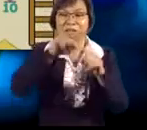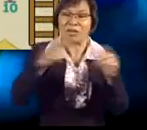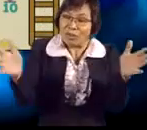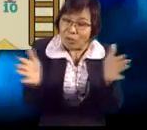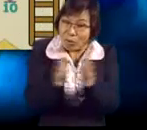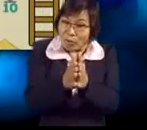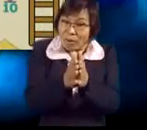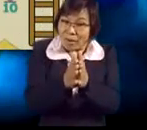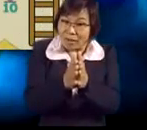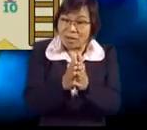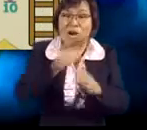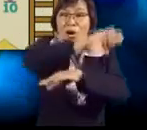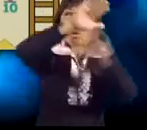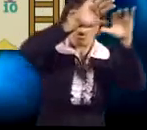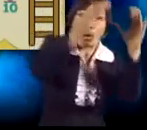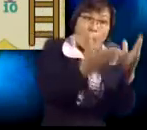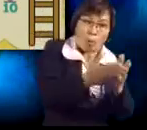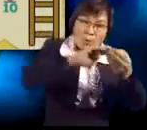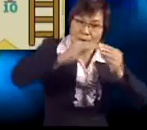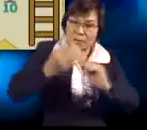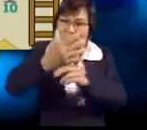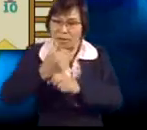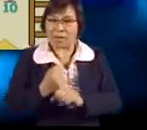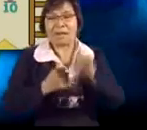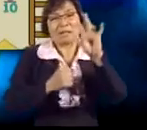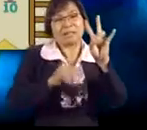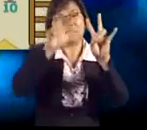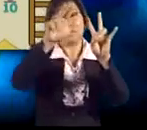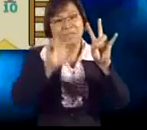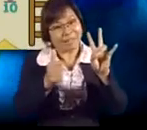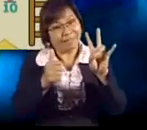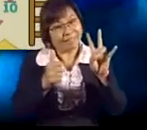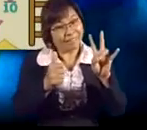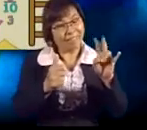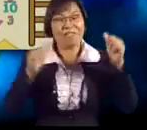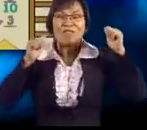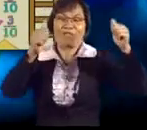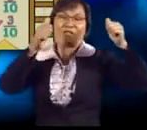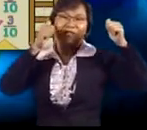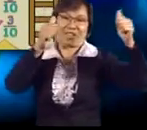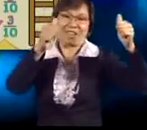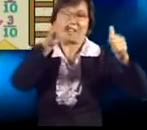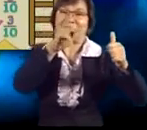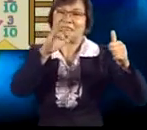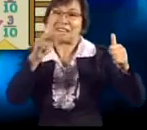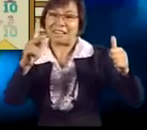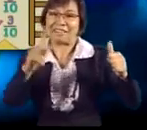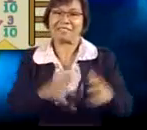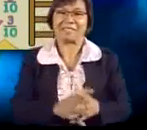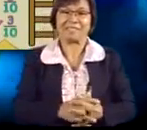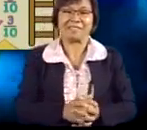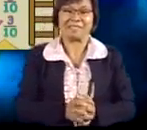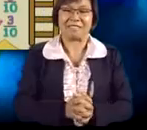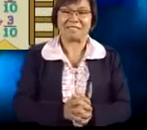We get 3/10. And when we combine that with the whole number, we get 7 and